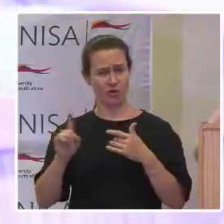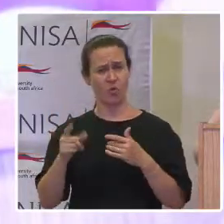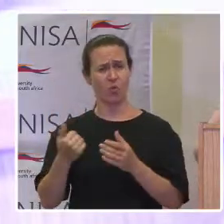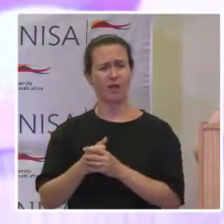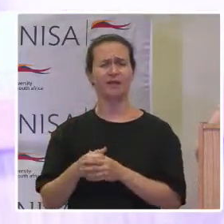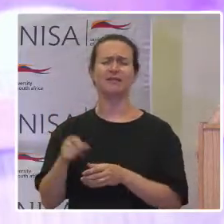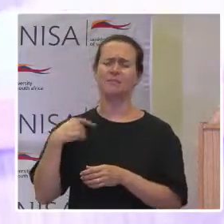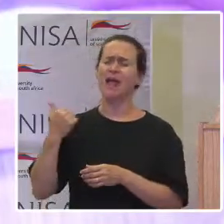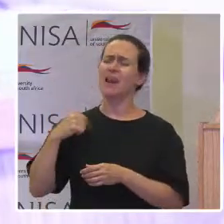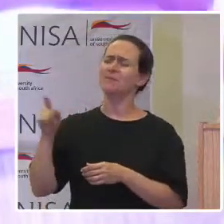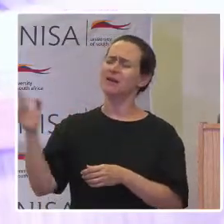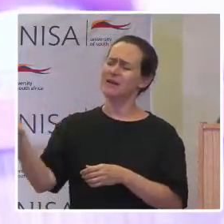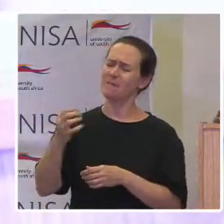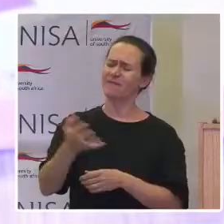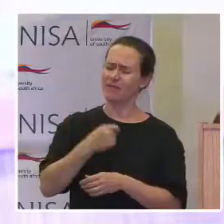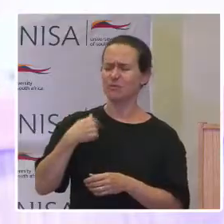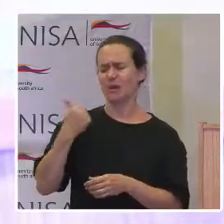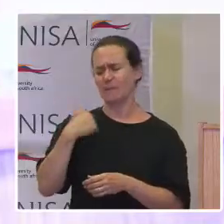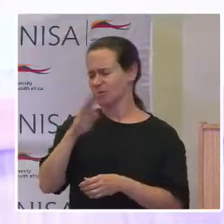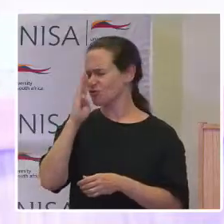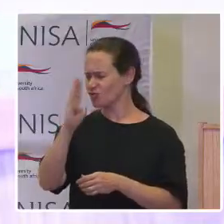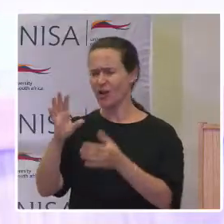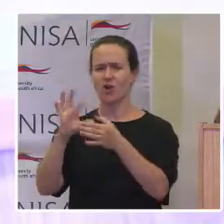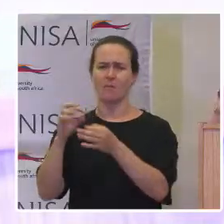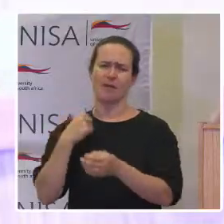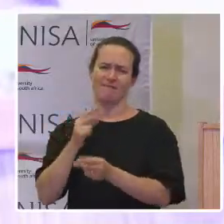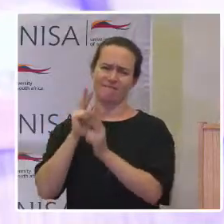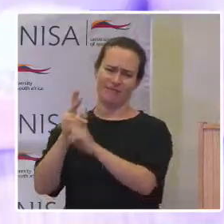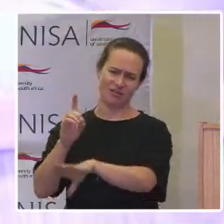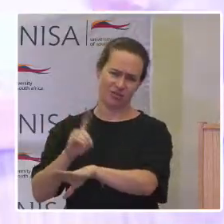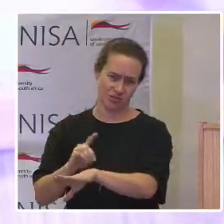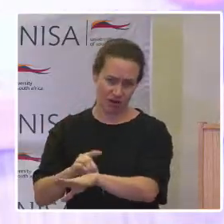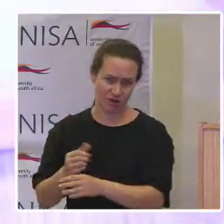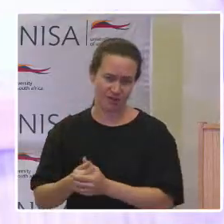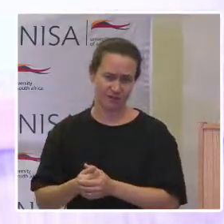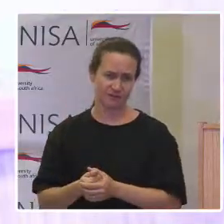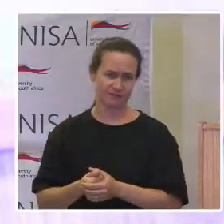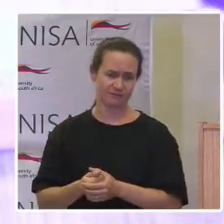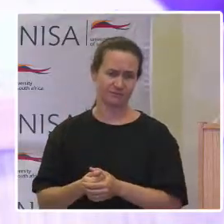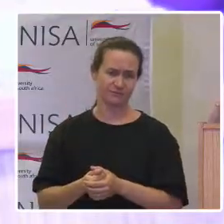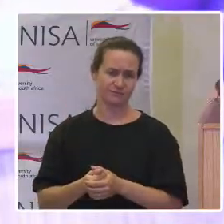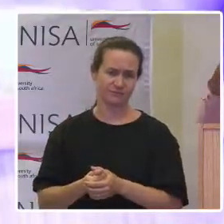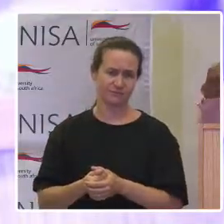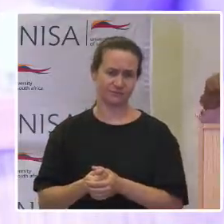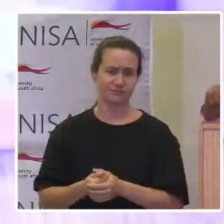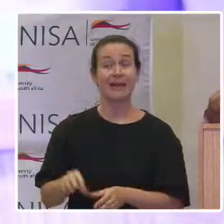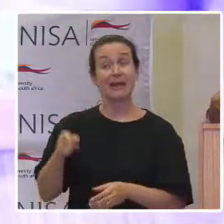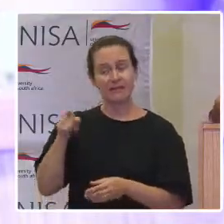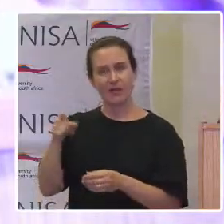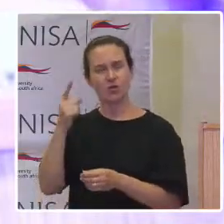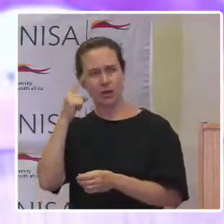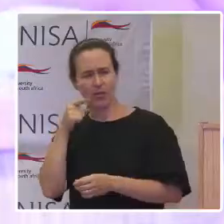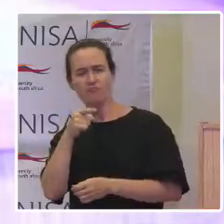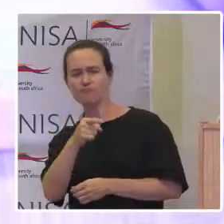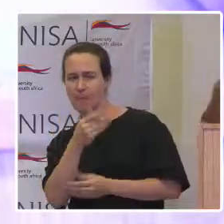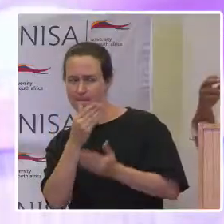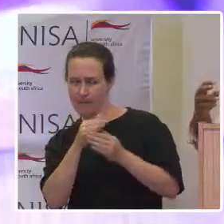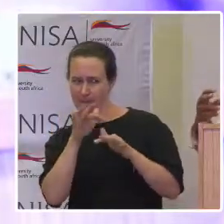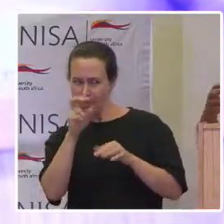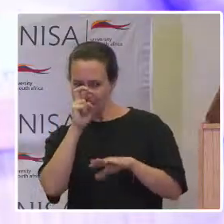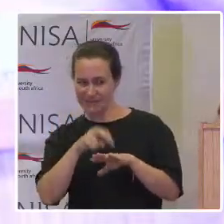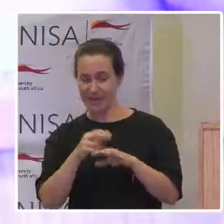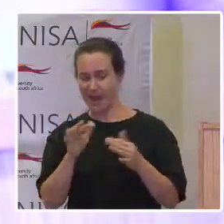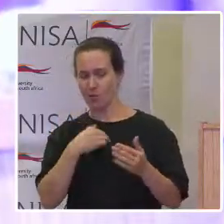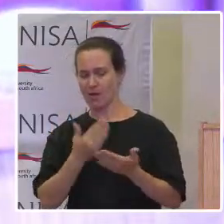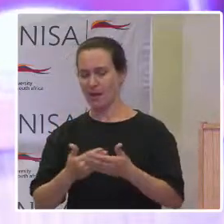pick me up so that I can go home and see the doctor. You can leverage on that as an entrepreneur to say that let us